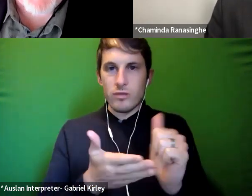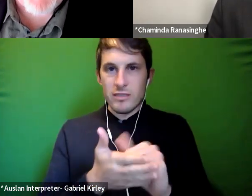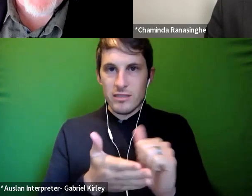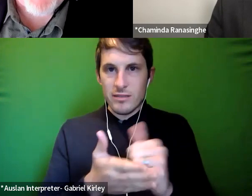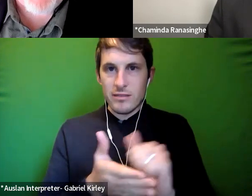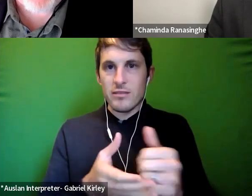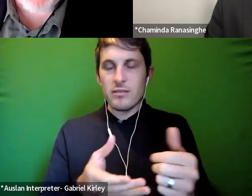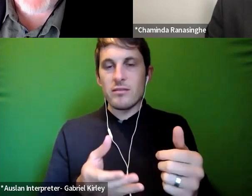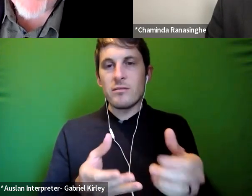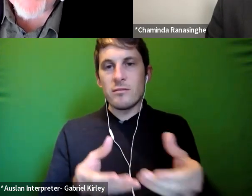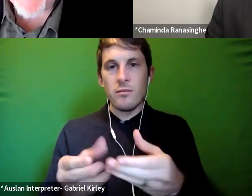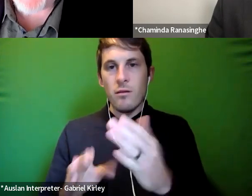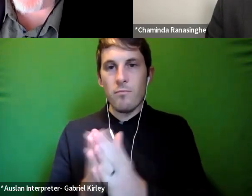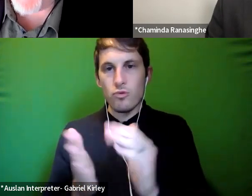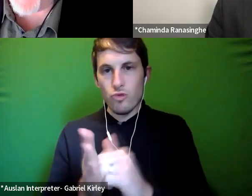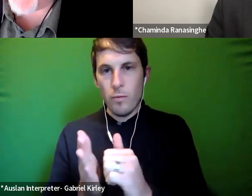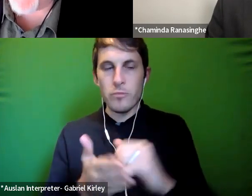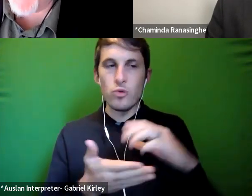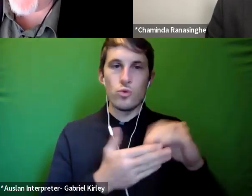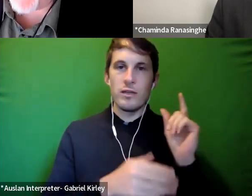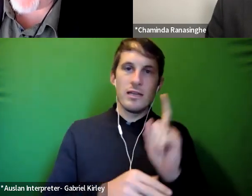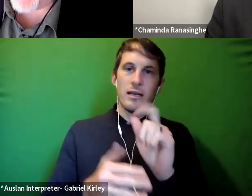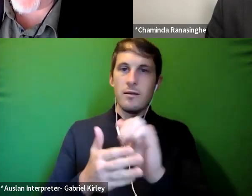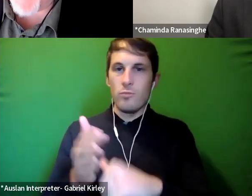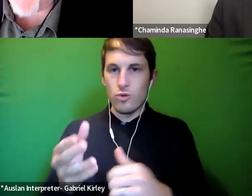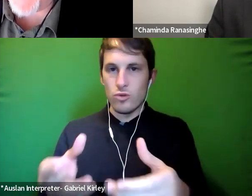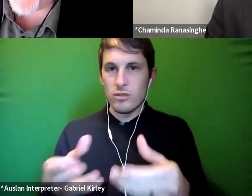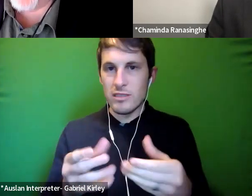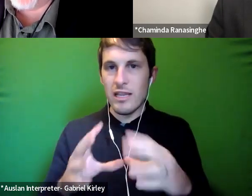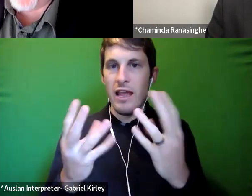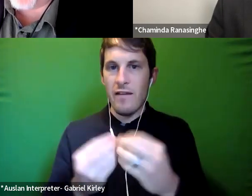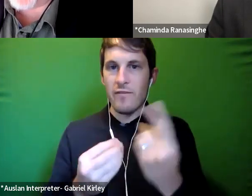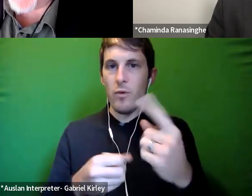and put into the bookshop for students to then purchase, etc. And that was, you had everything all in one